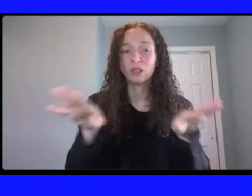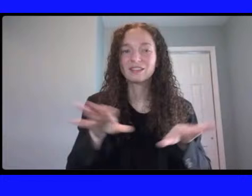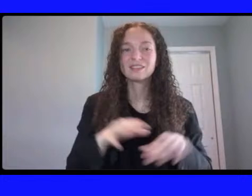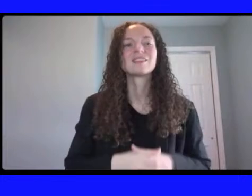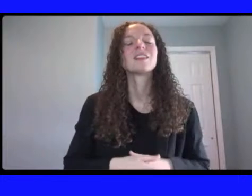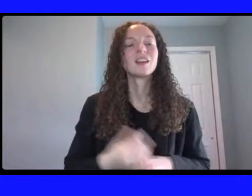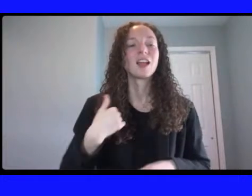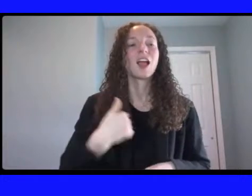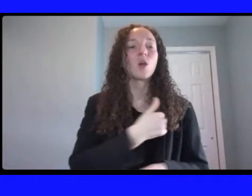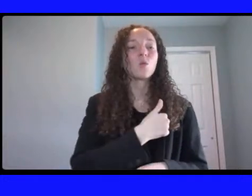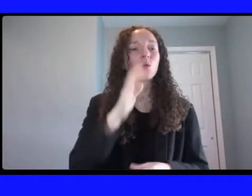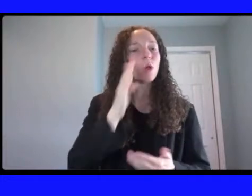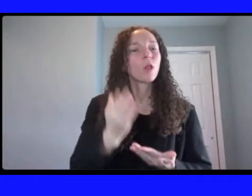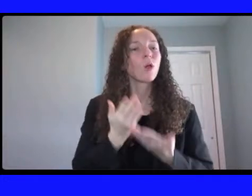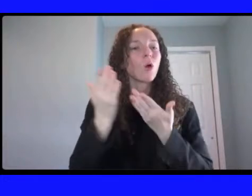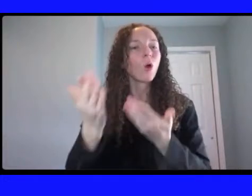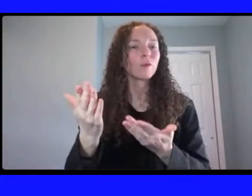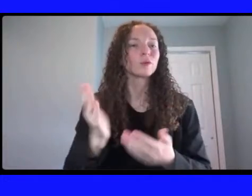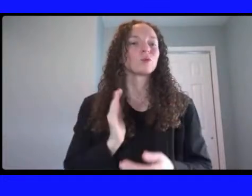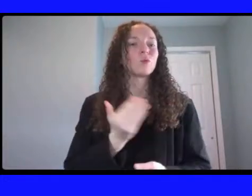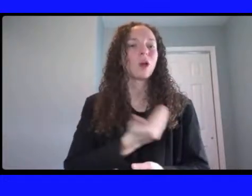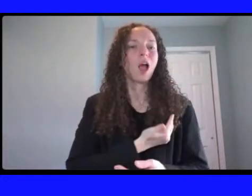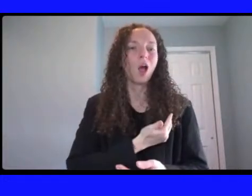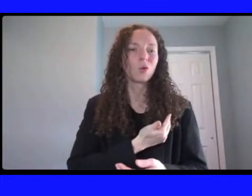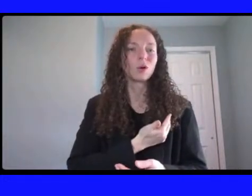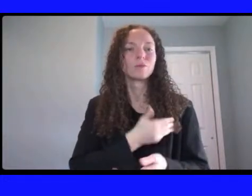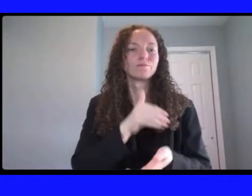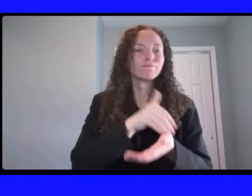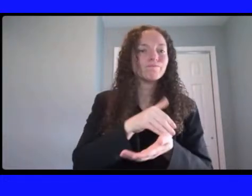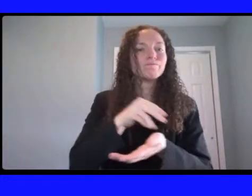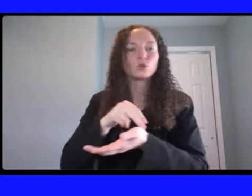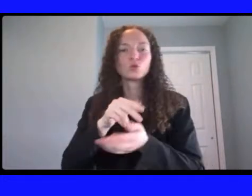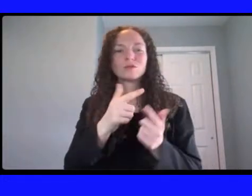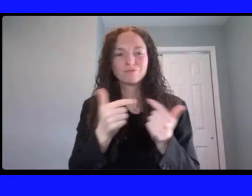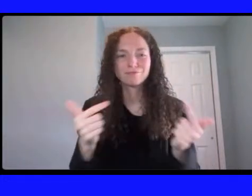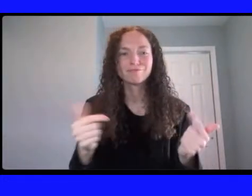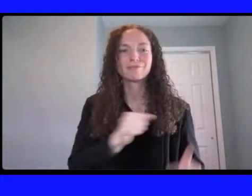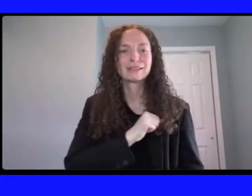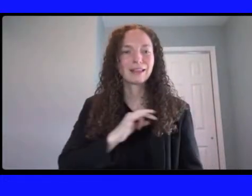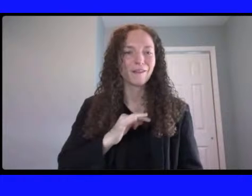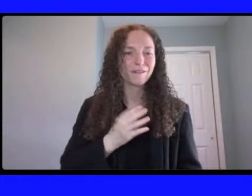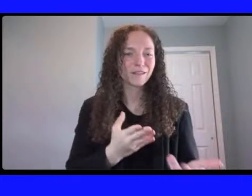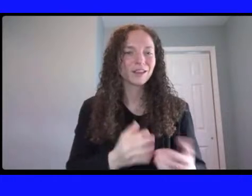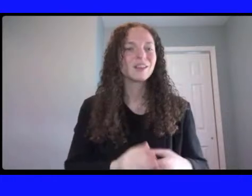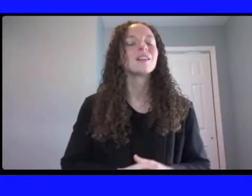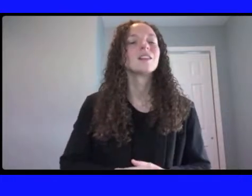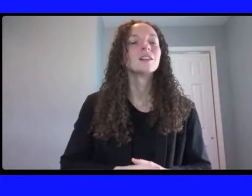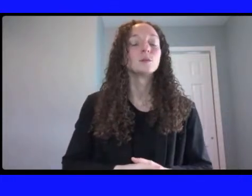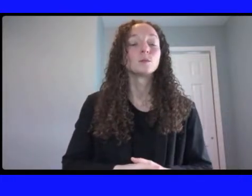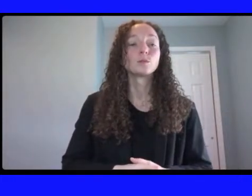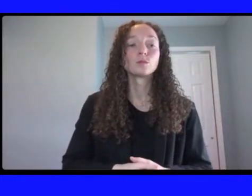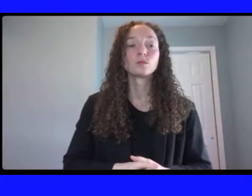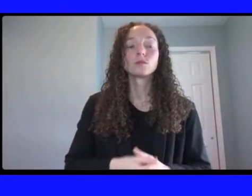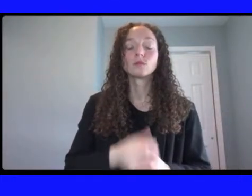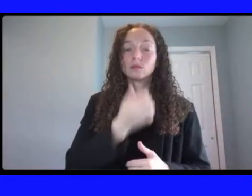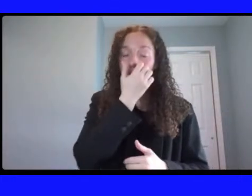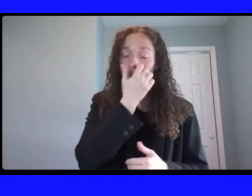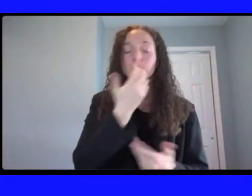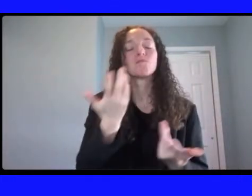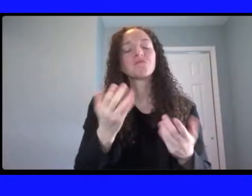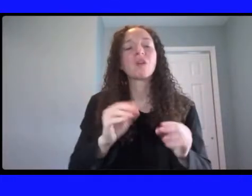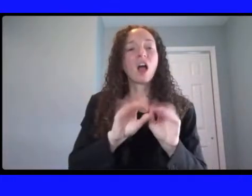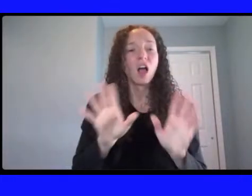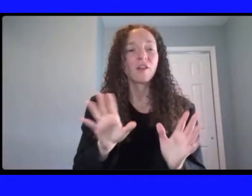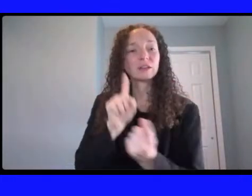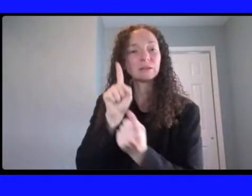is a huge lift in terms of all the providers that we have across our sites to get everyone trained. So the goal is